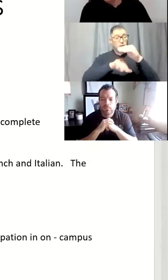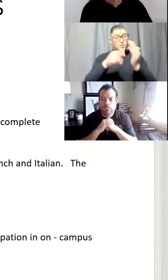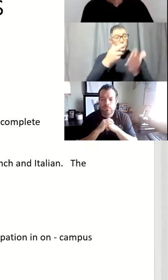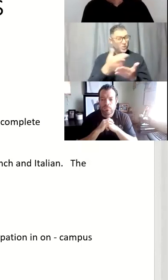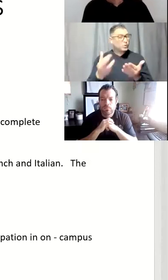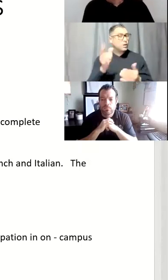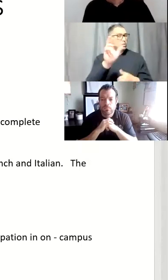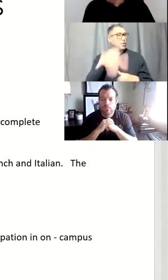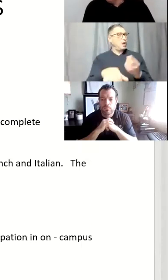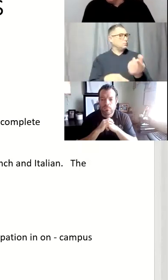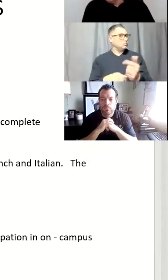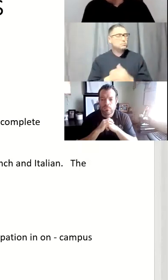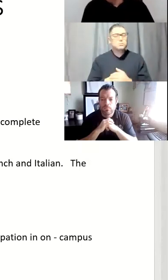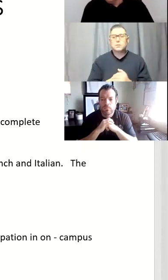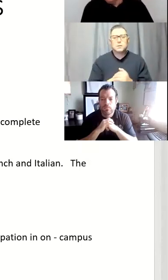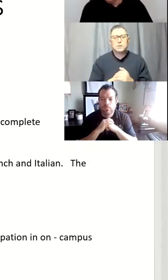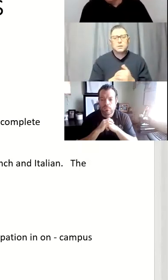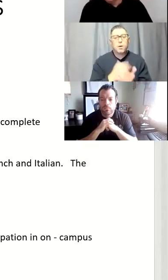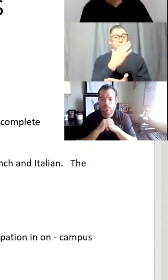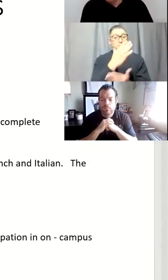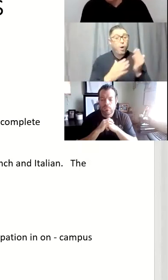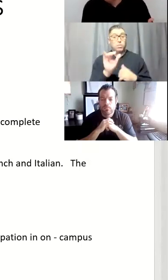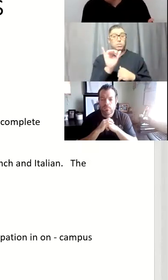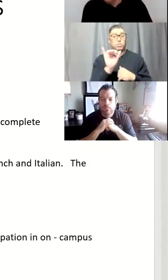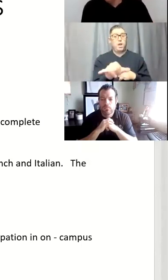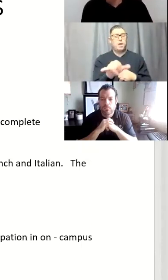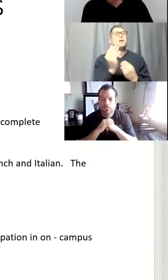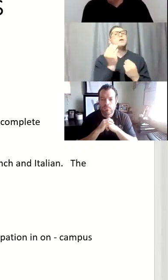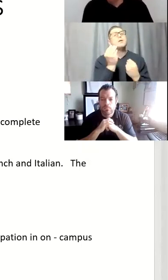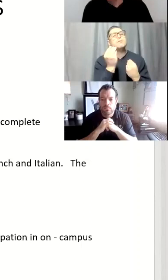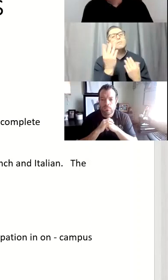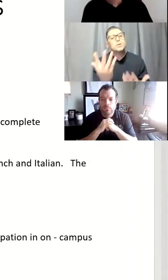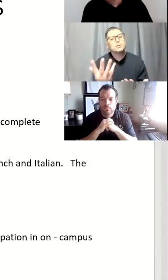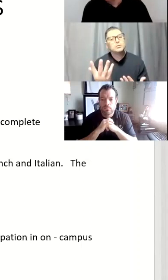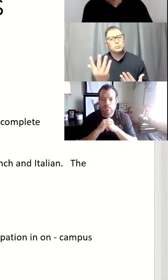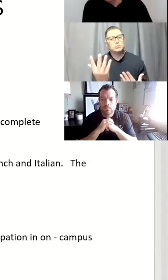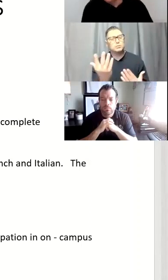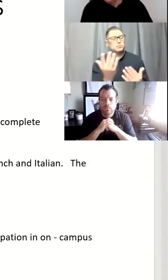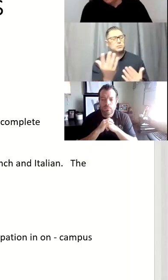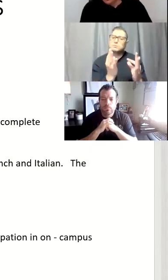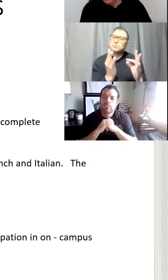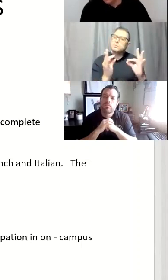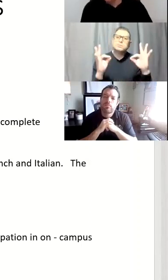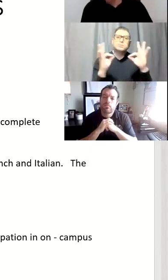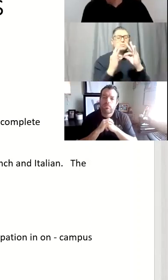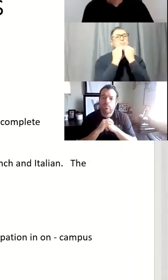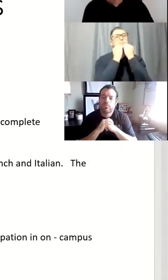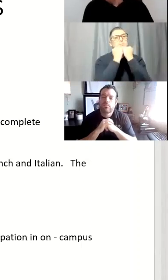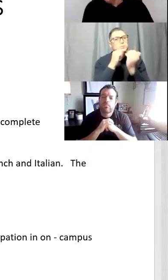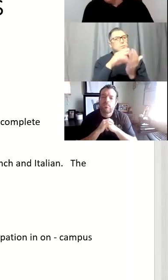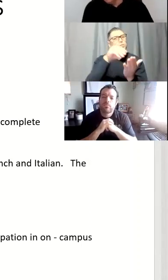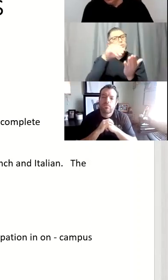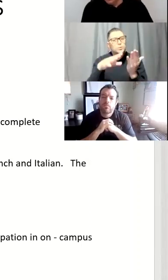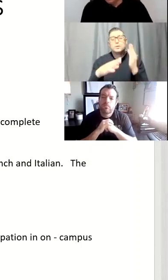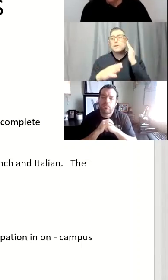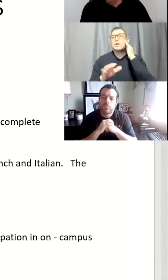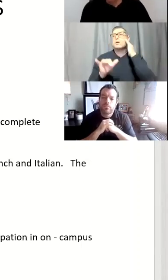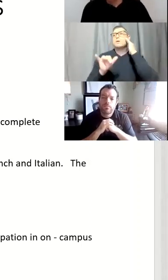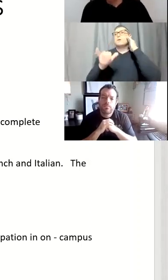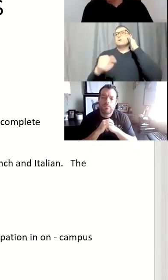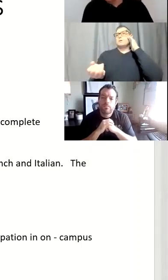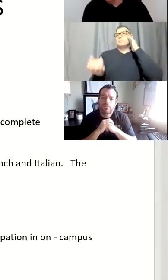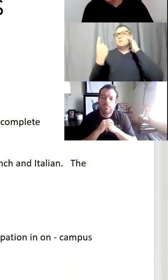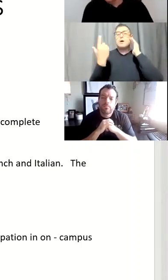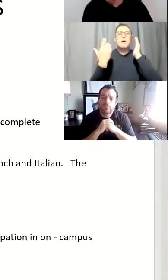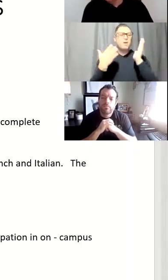things. And part of that is information is, it's valuable so that our students are aware of it. We do get an